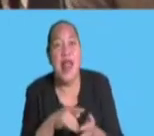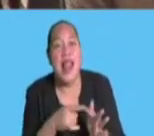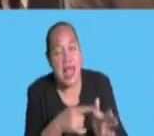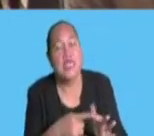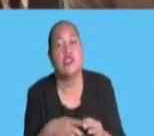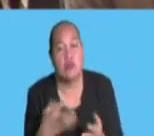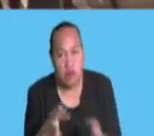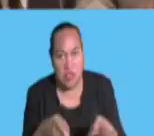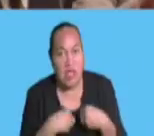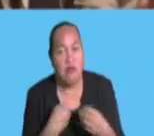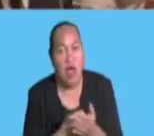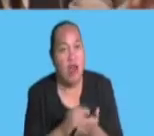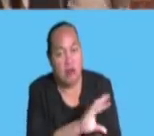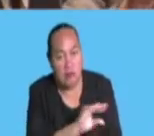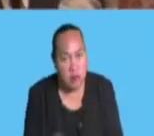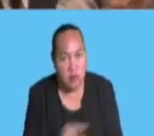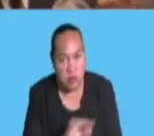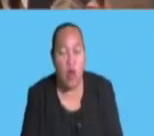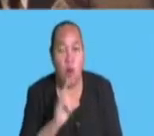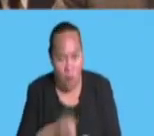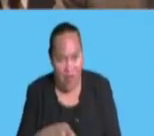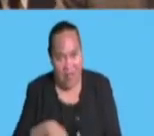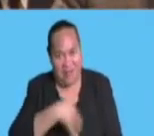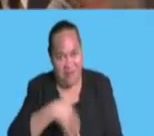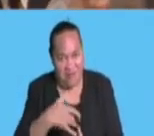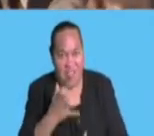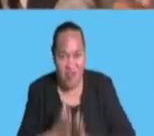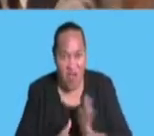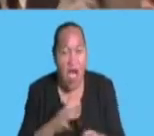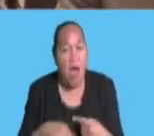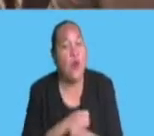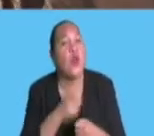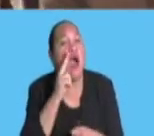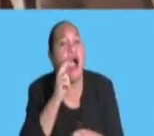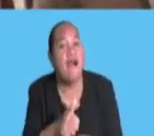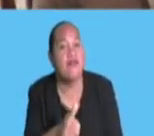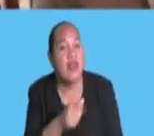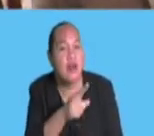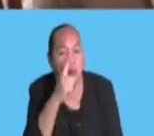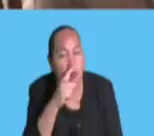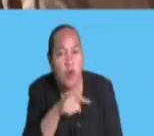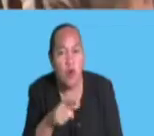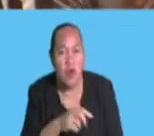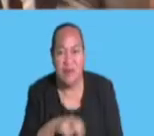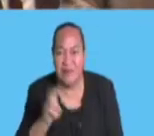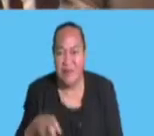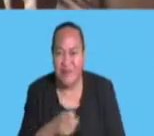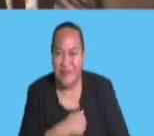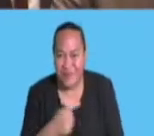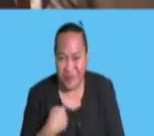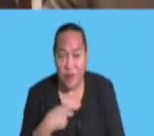get the compensation that they need. That is going to be the legacy of this government. We look after the servicemen of this country.